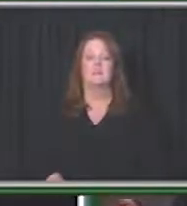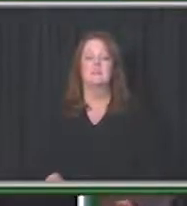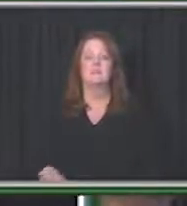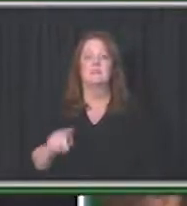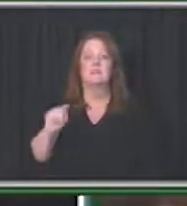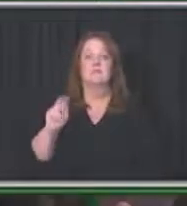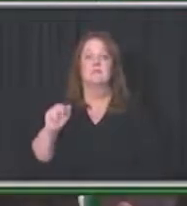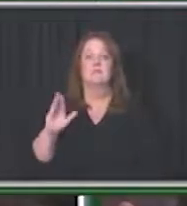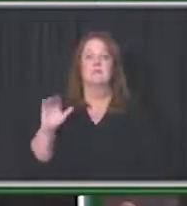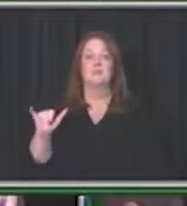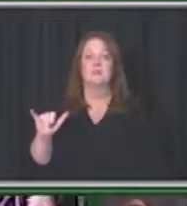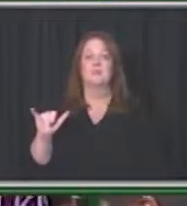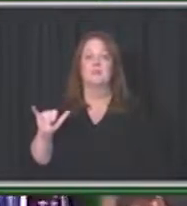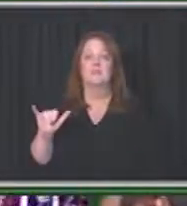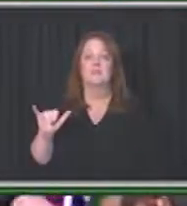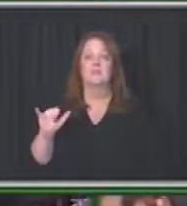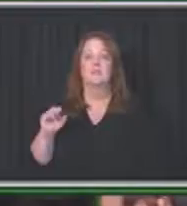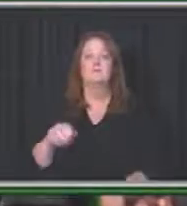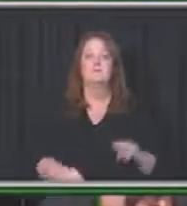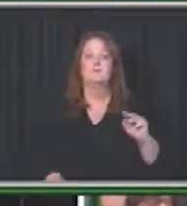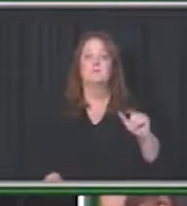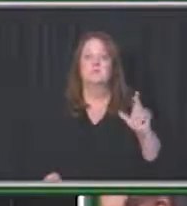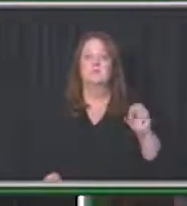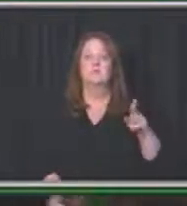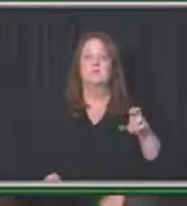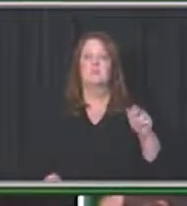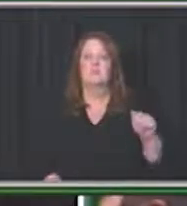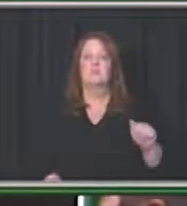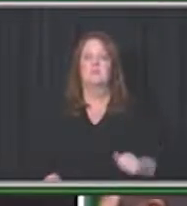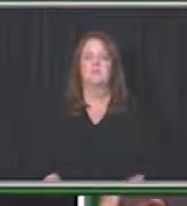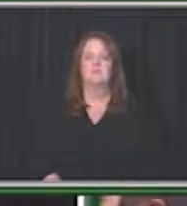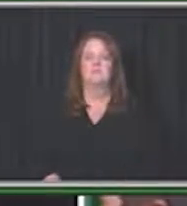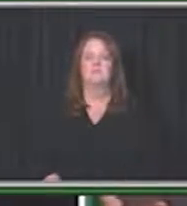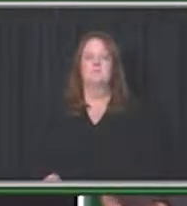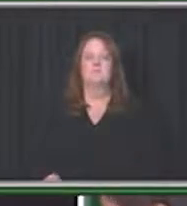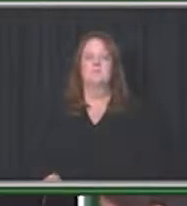Tracy Kuno. Lachelle Manalo.